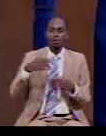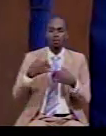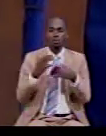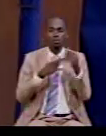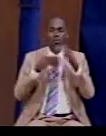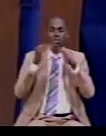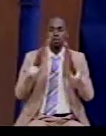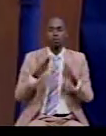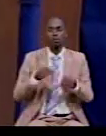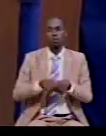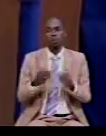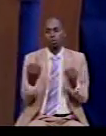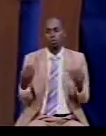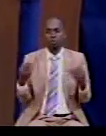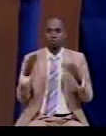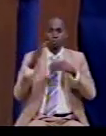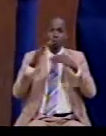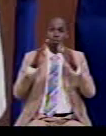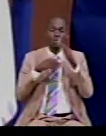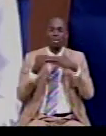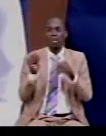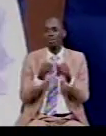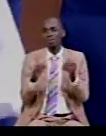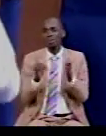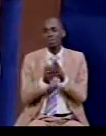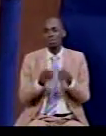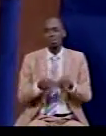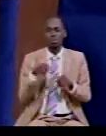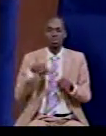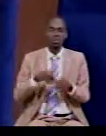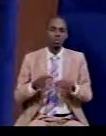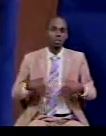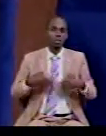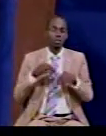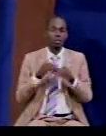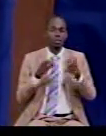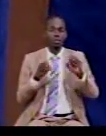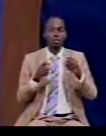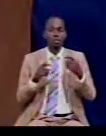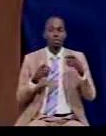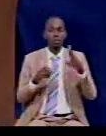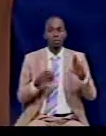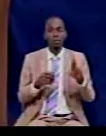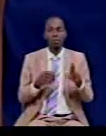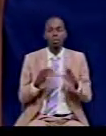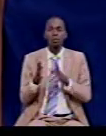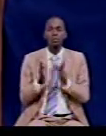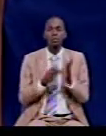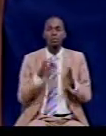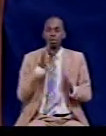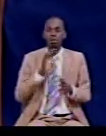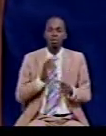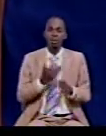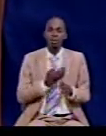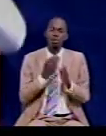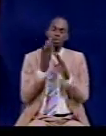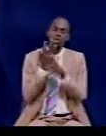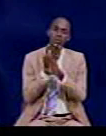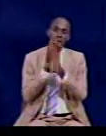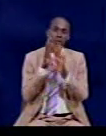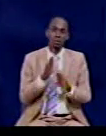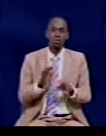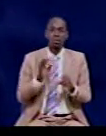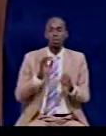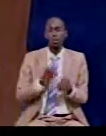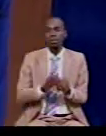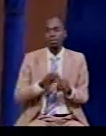Esther, like Mordecai, Jesus is our advocate. And in Job, he's our redeemer that ever liveth. On another last day, I shall see him.